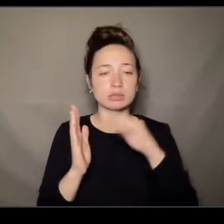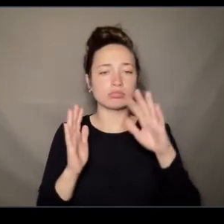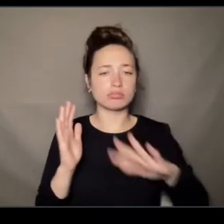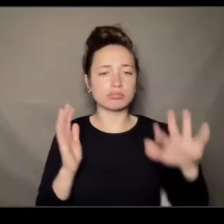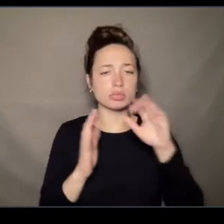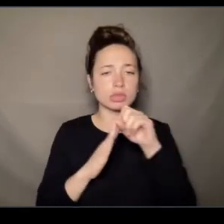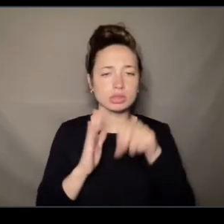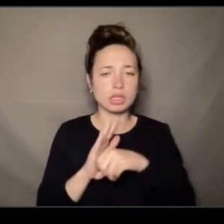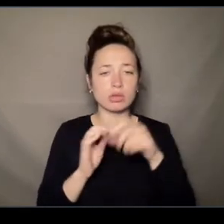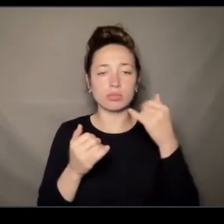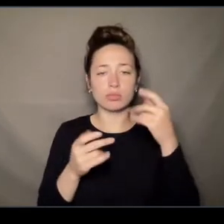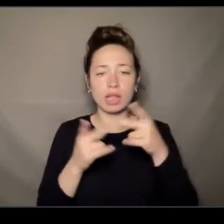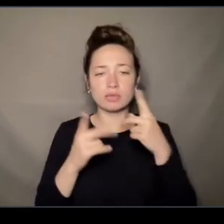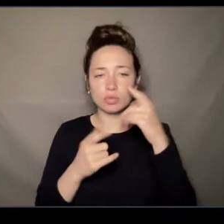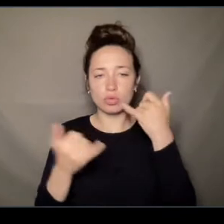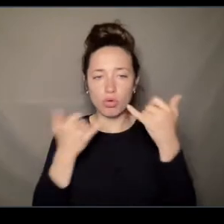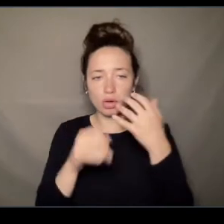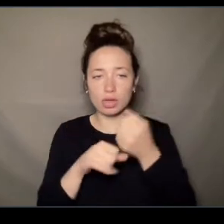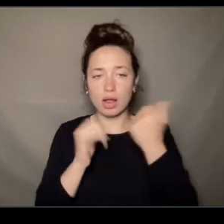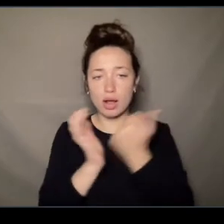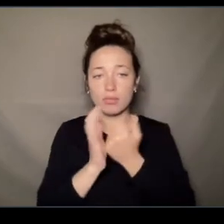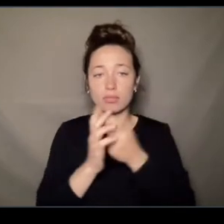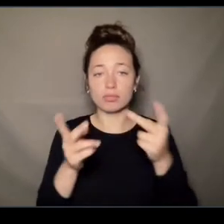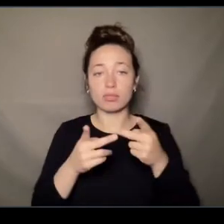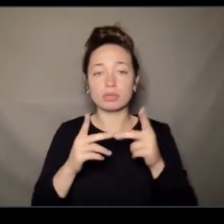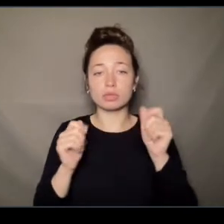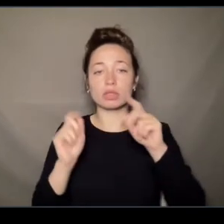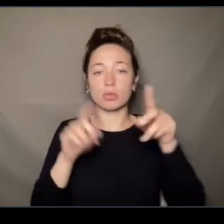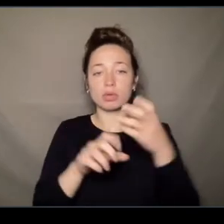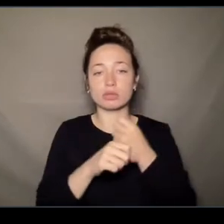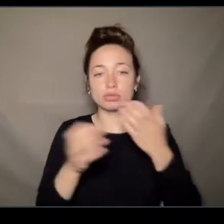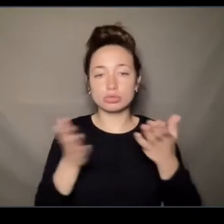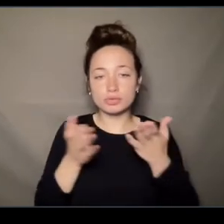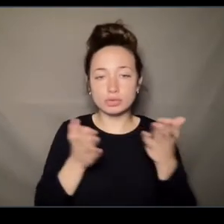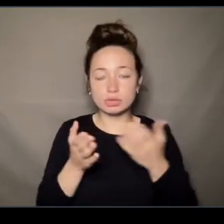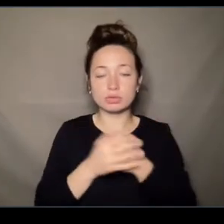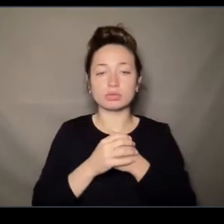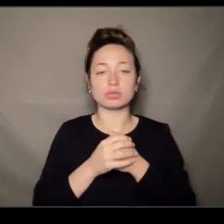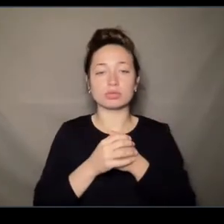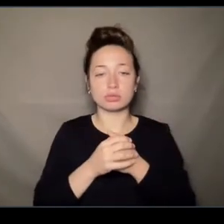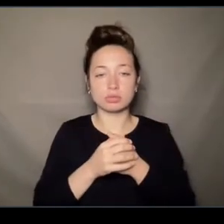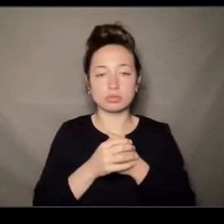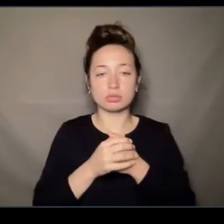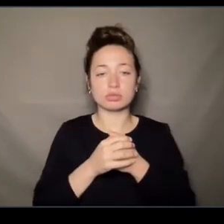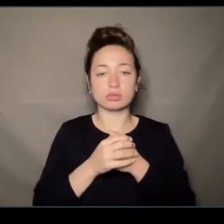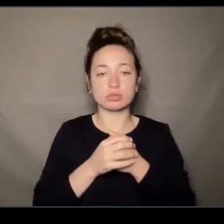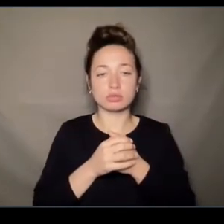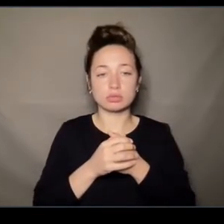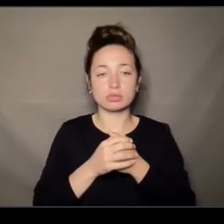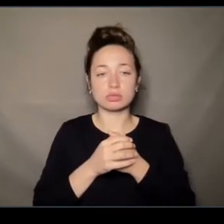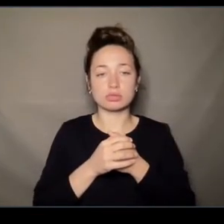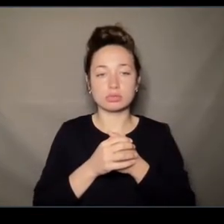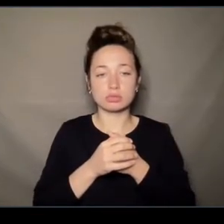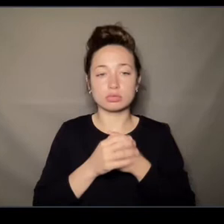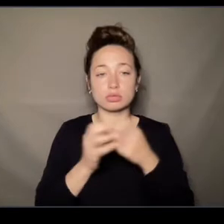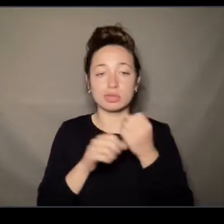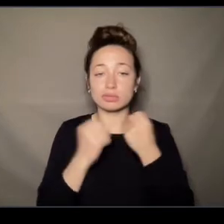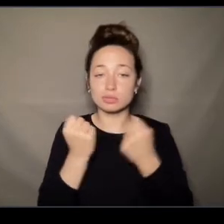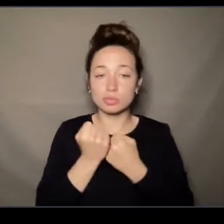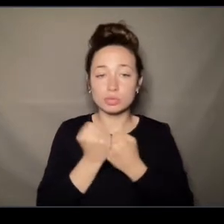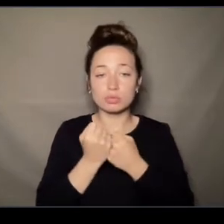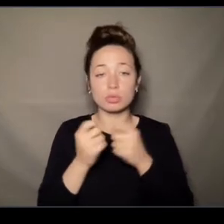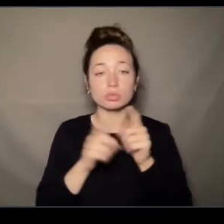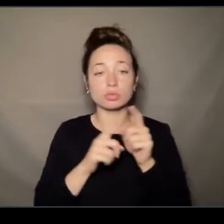state places for you to call to get help, places where you can go and get services and get support.